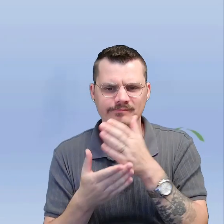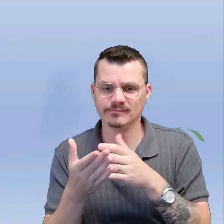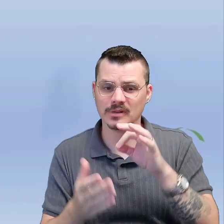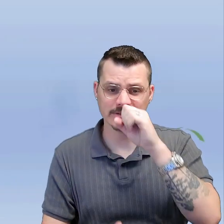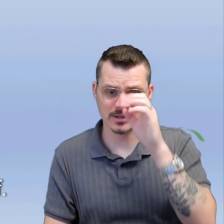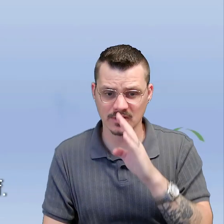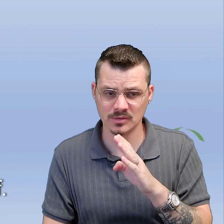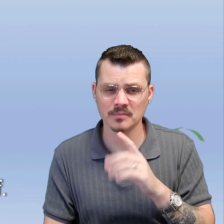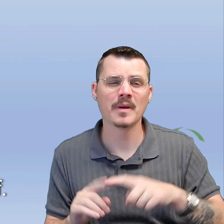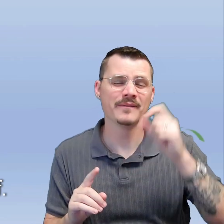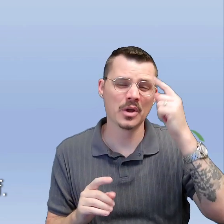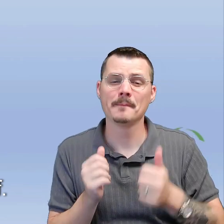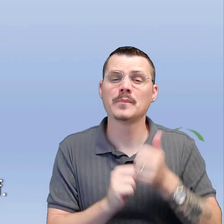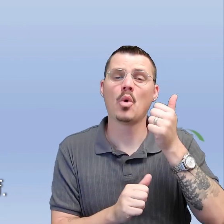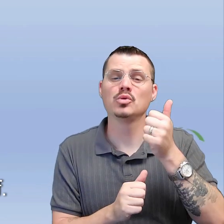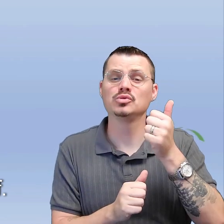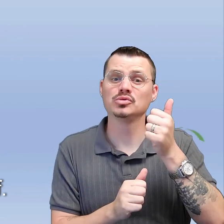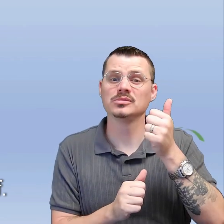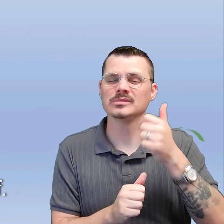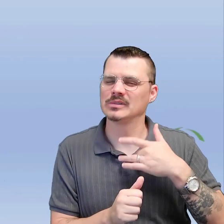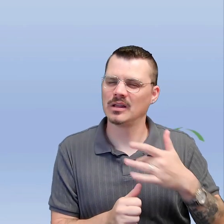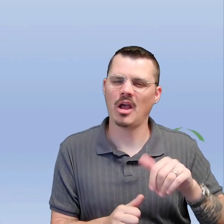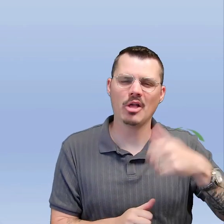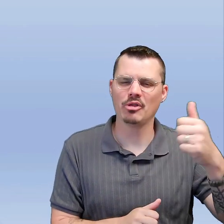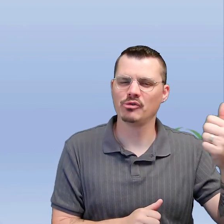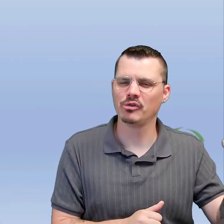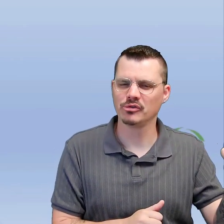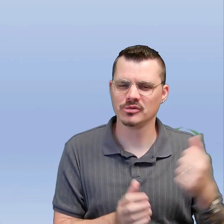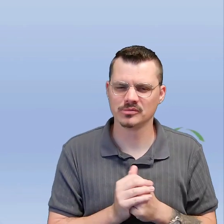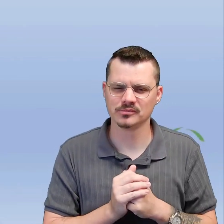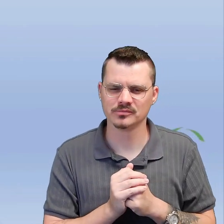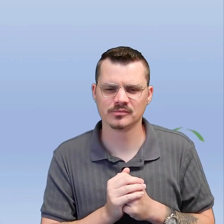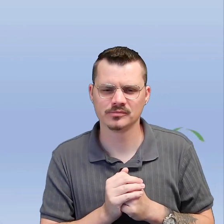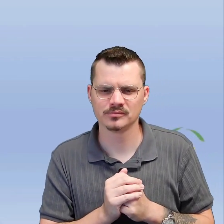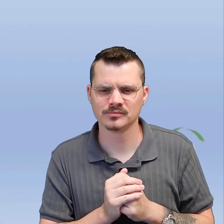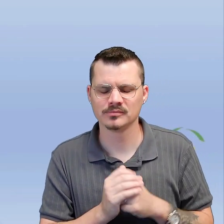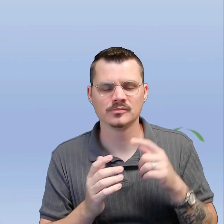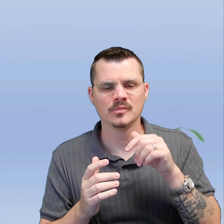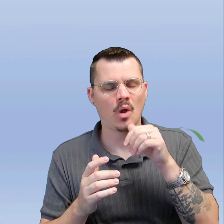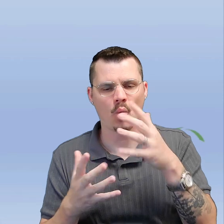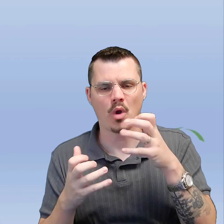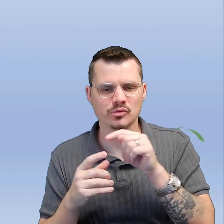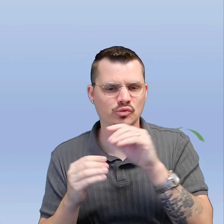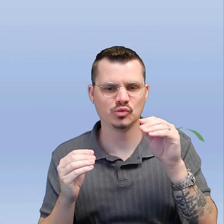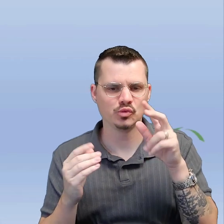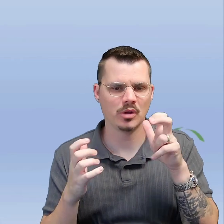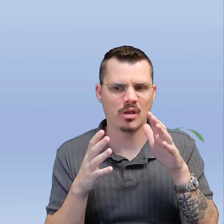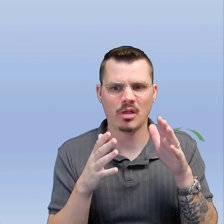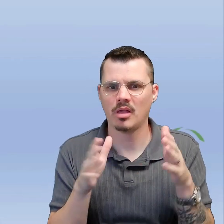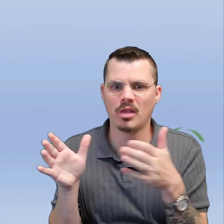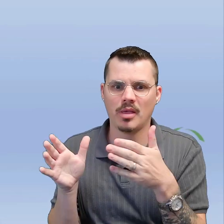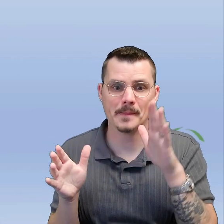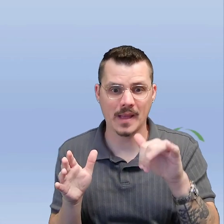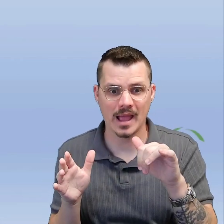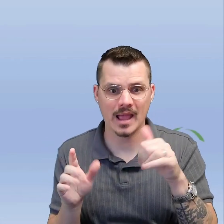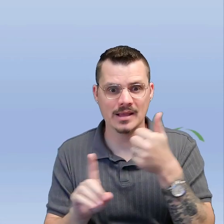schizophrenia, but for the most part, it's other stuff. And to not be too distracted